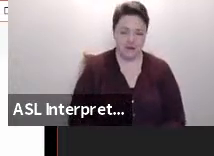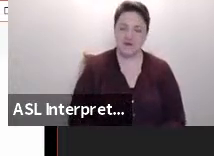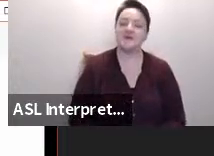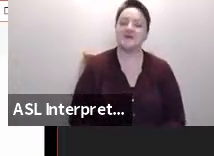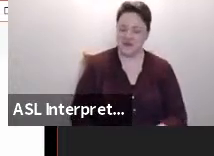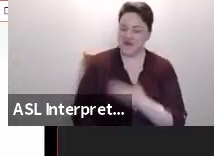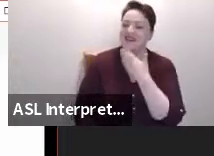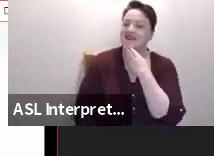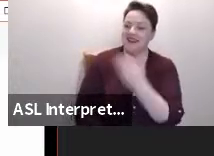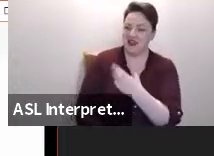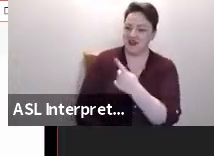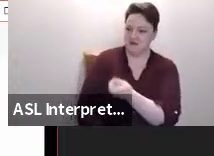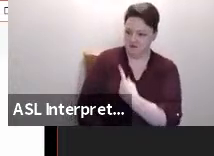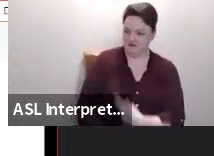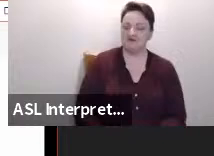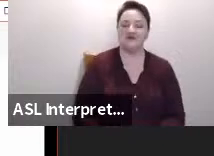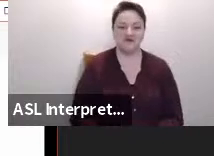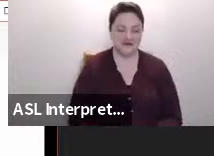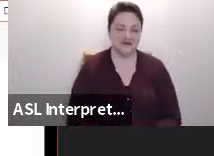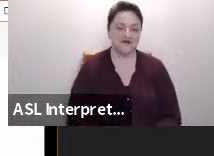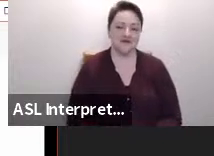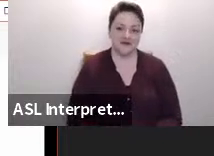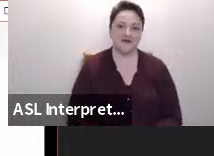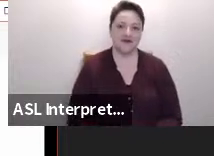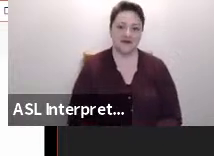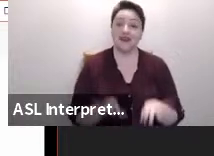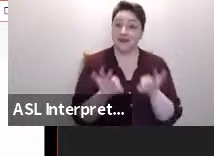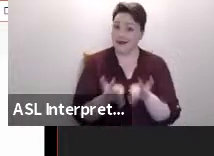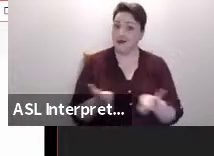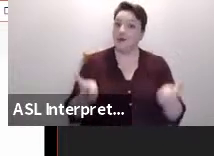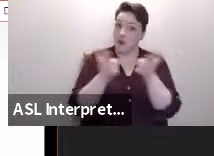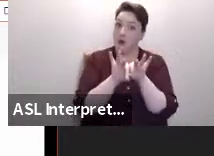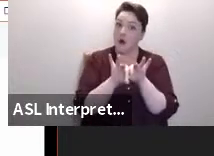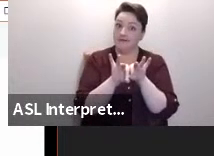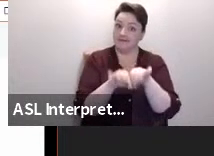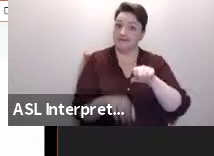thank you very much for that question. It's a very important question.